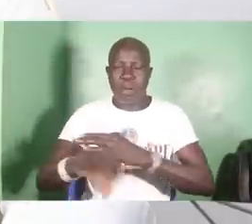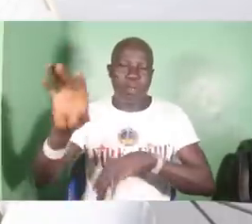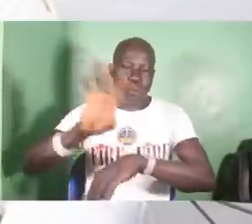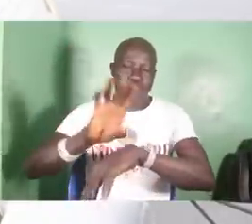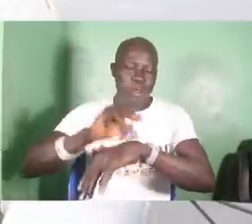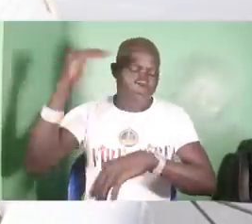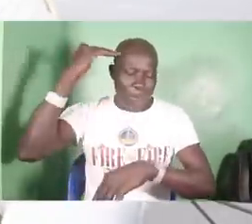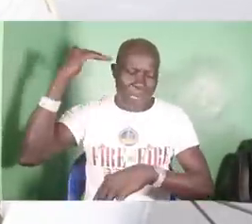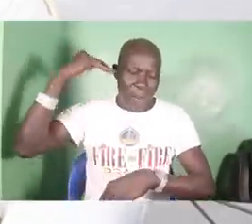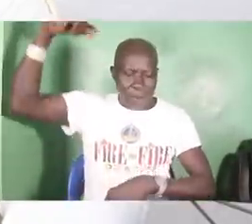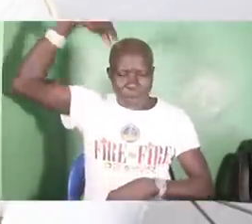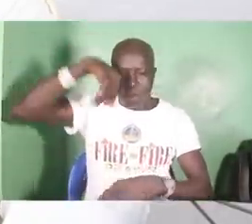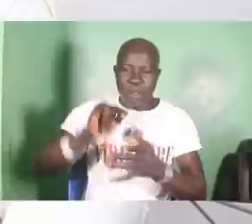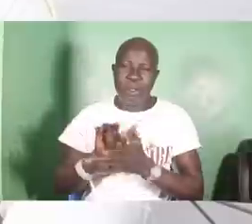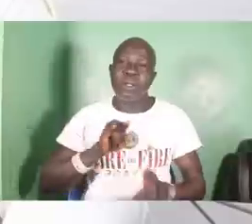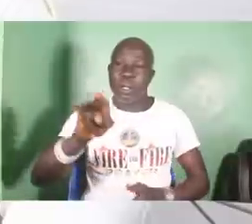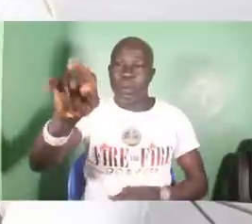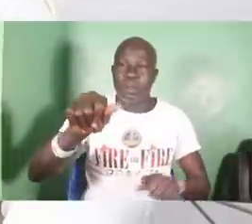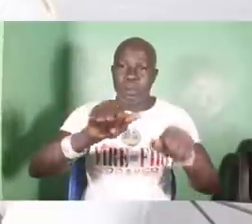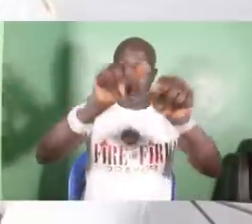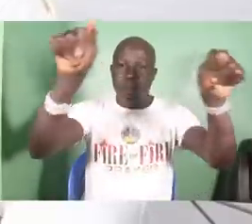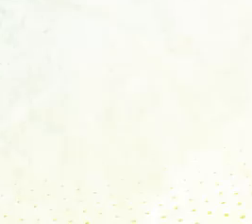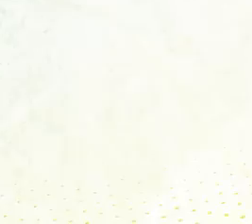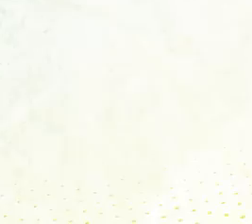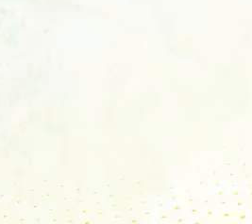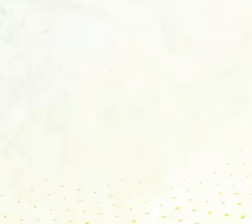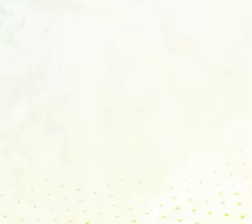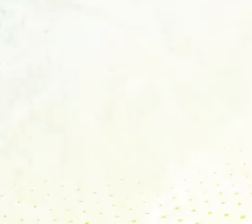how are you? Baremu Idobi. Airport area. Name me.